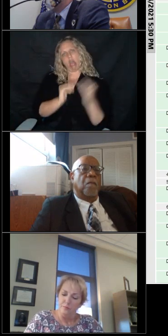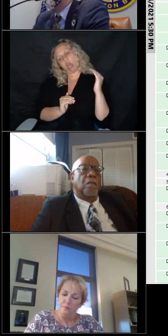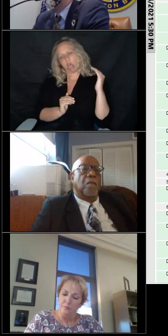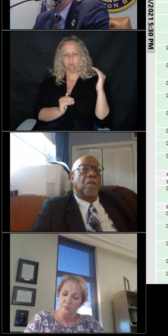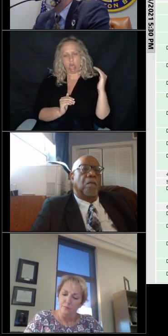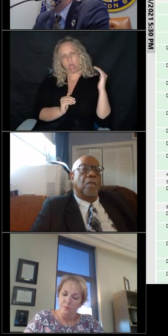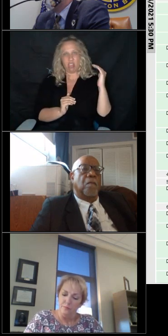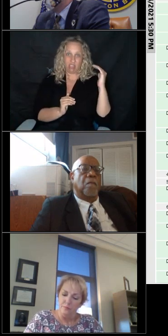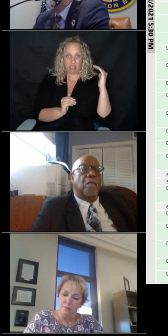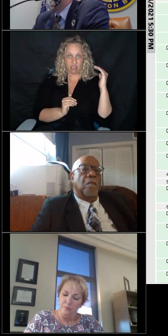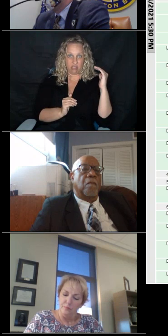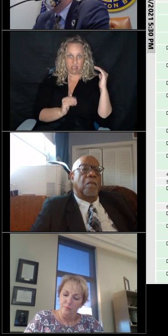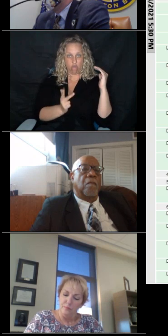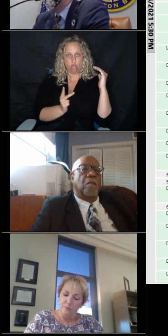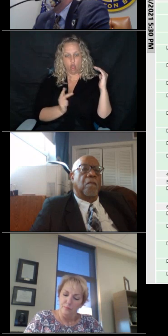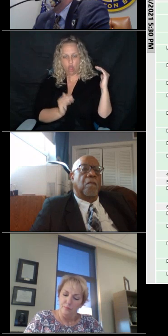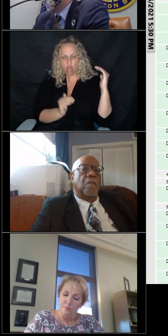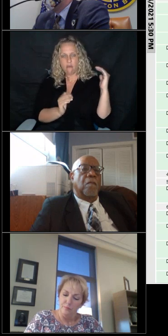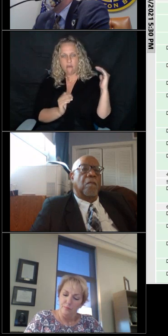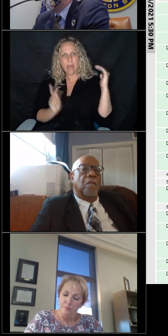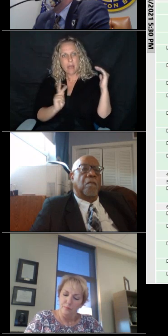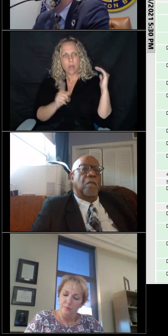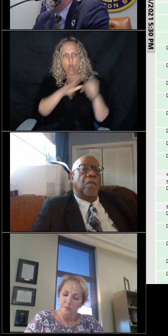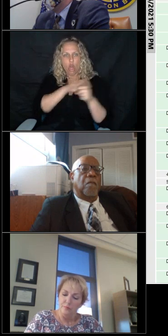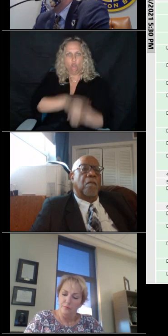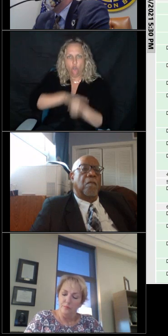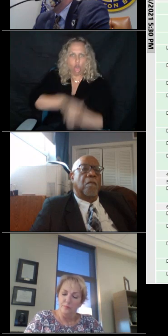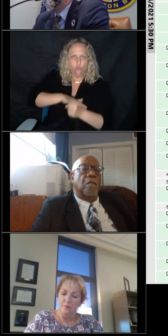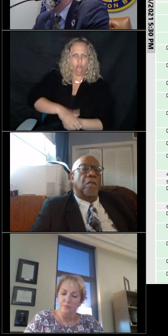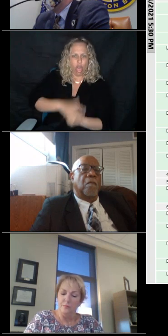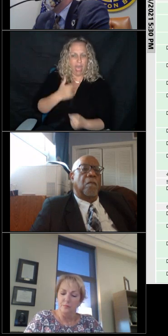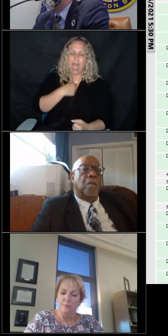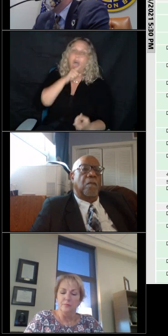grade people. And y'all keep thinking I'm gonna keep coming up here every time.